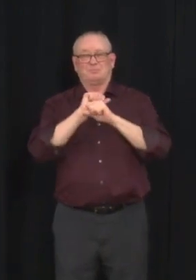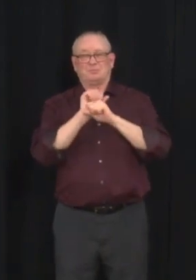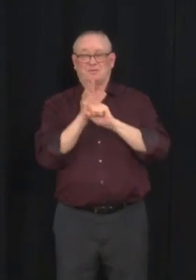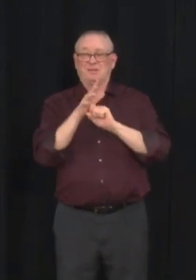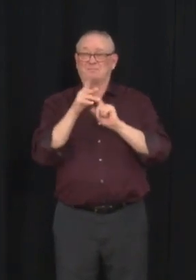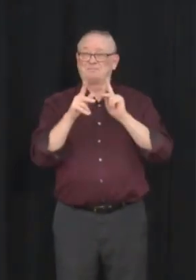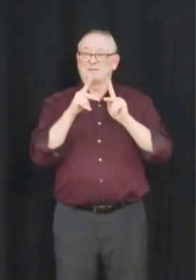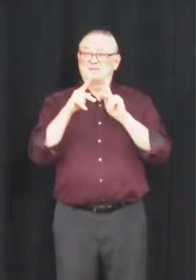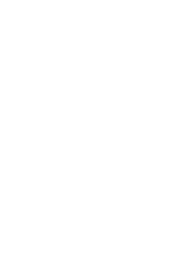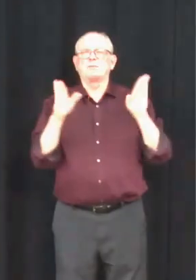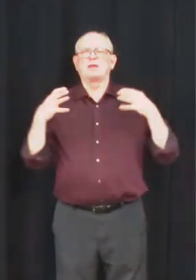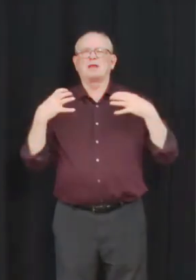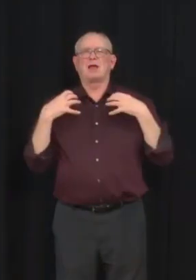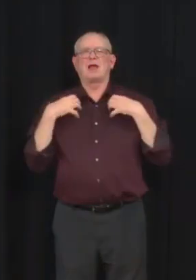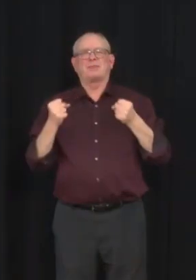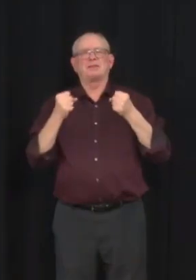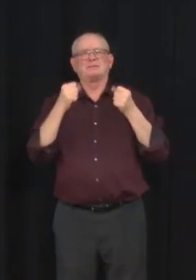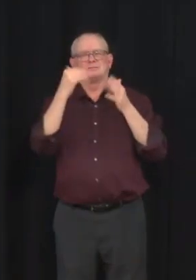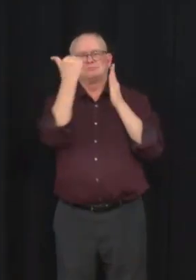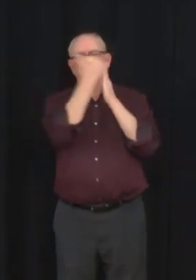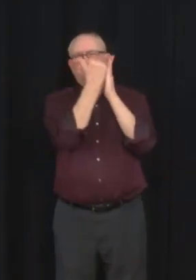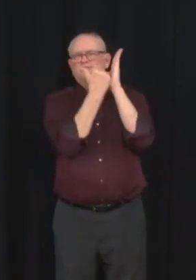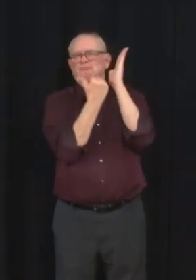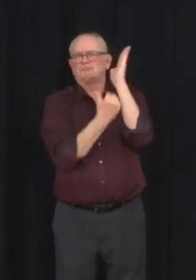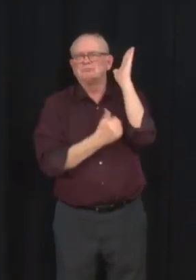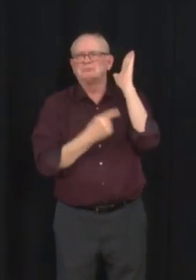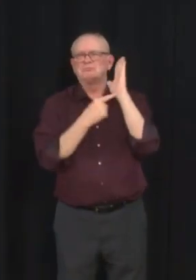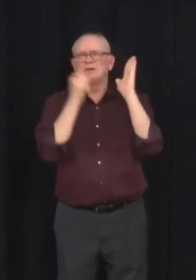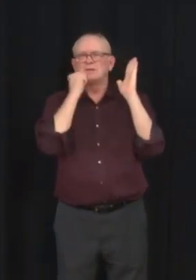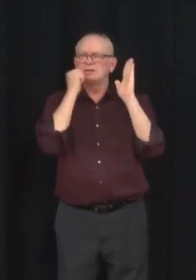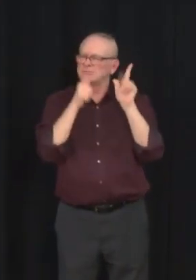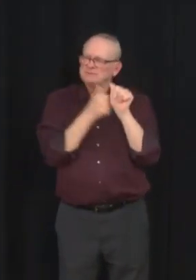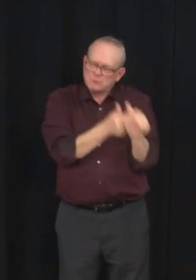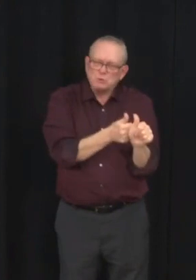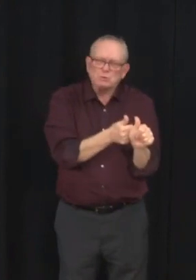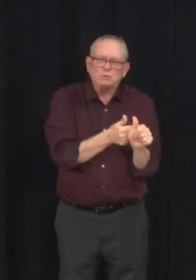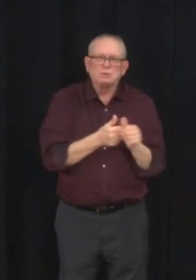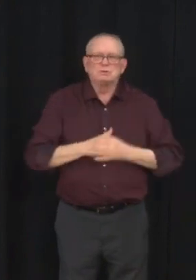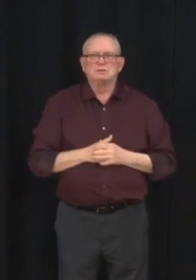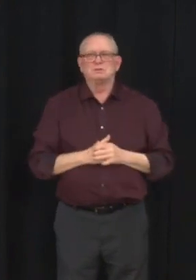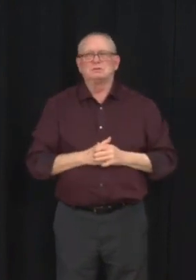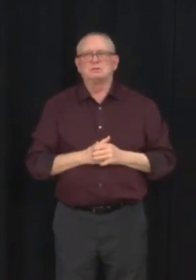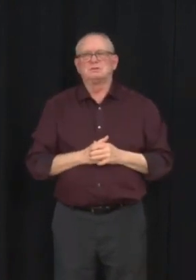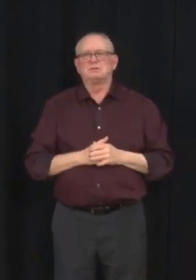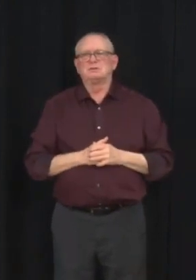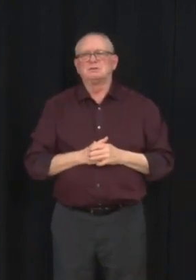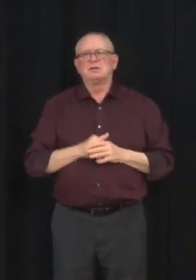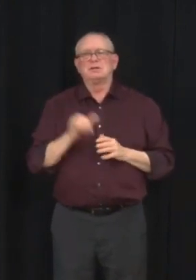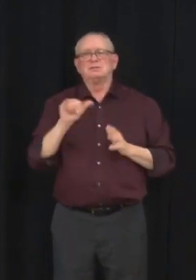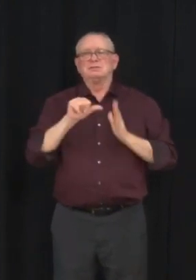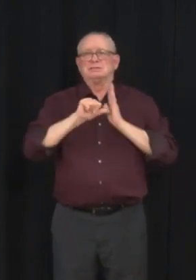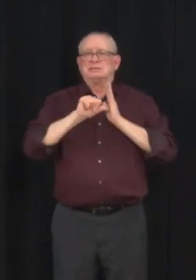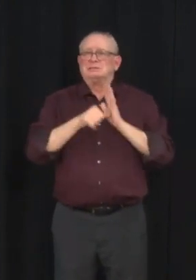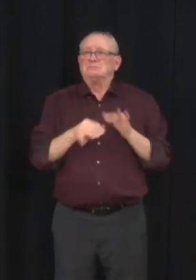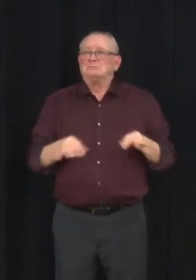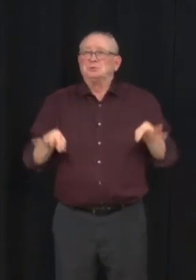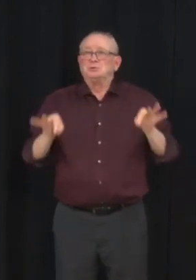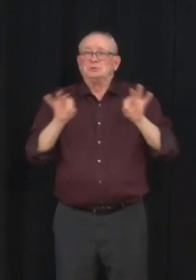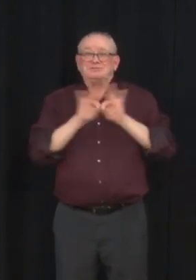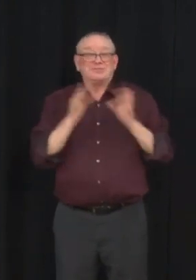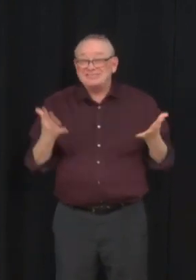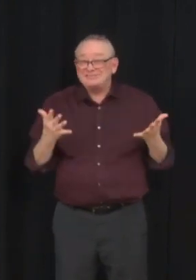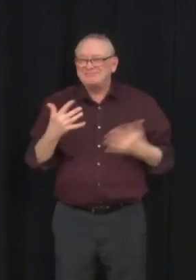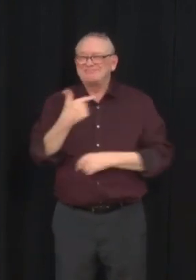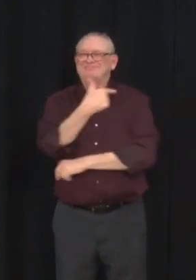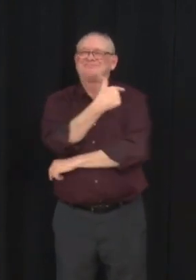care capacity. We also know how important it is to get our vaccines, not only first and second doses, but